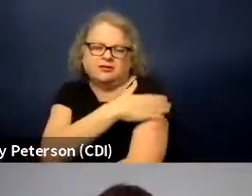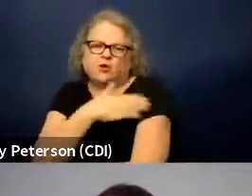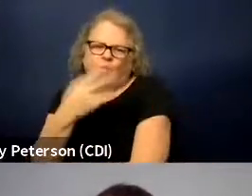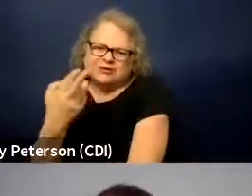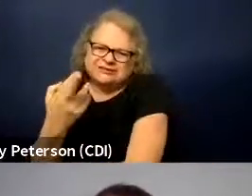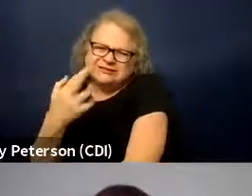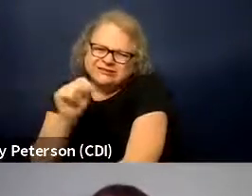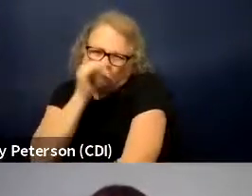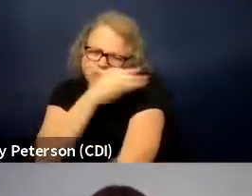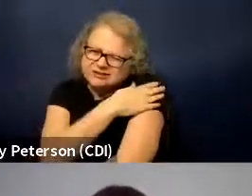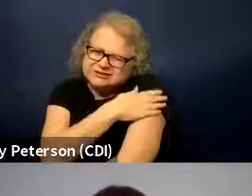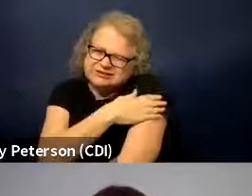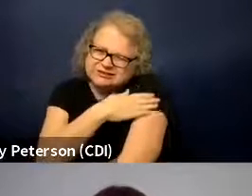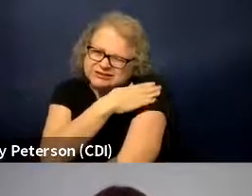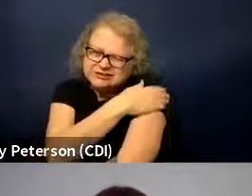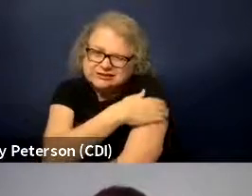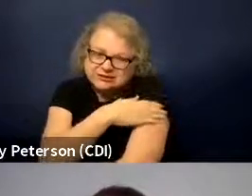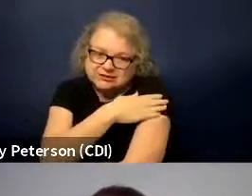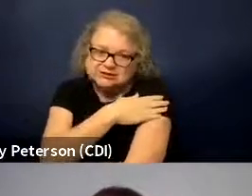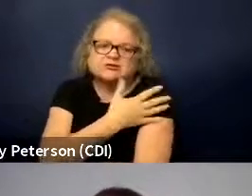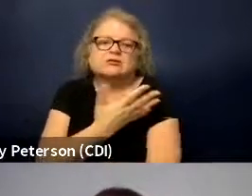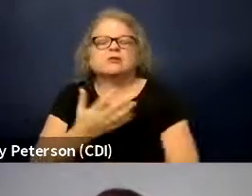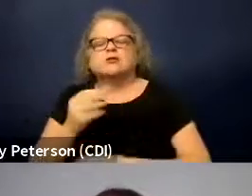many people do. This is common.